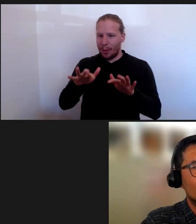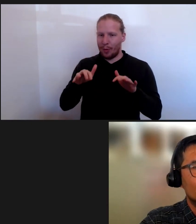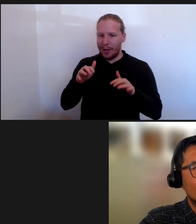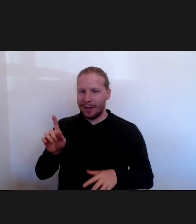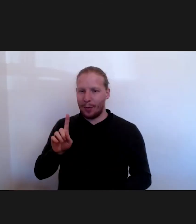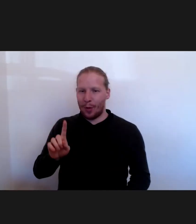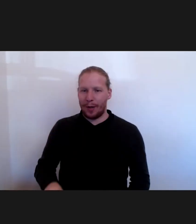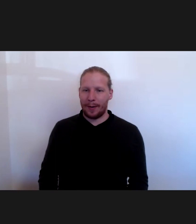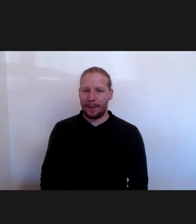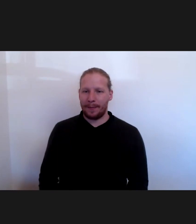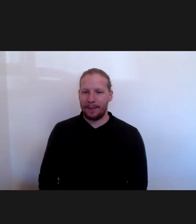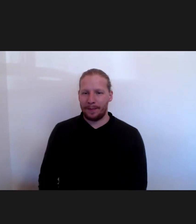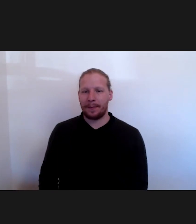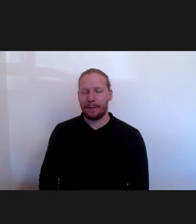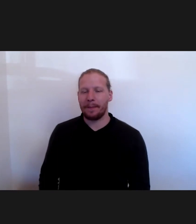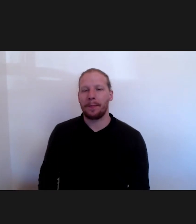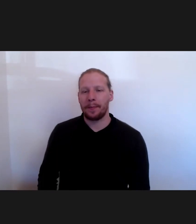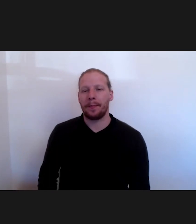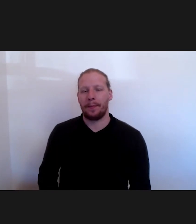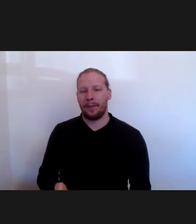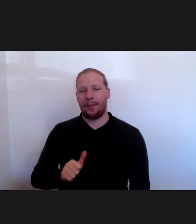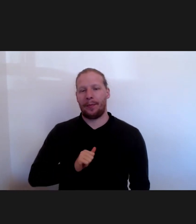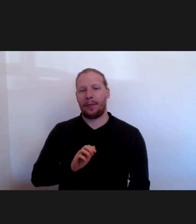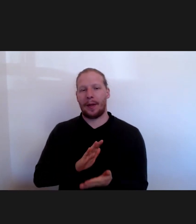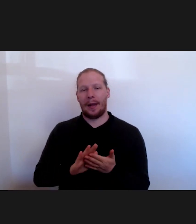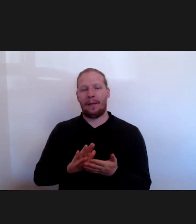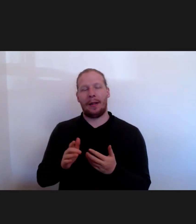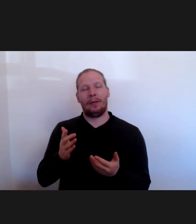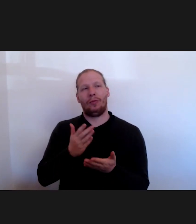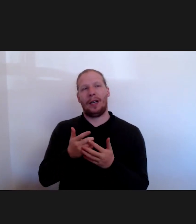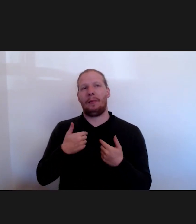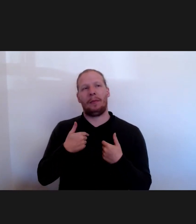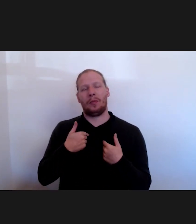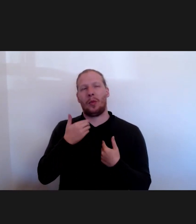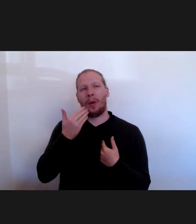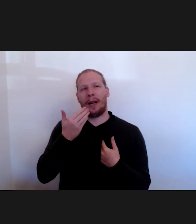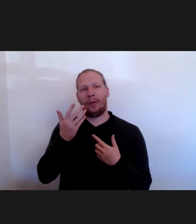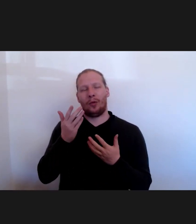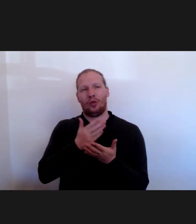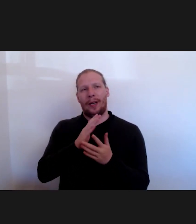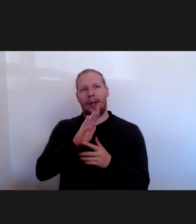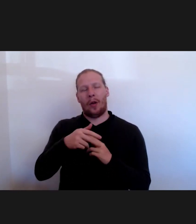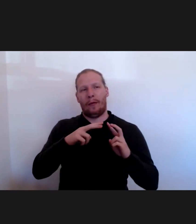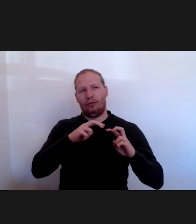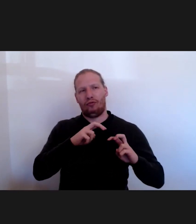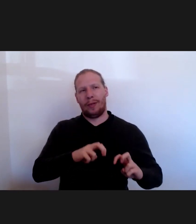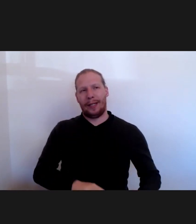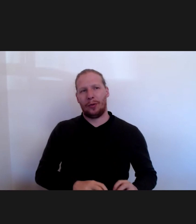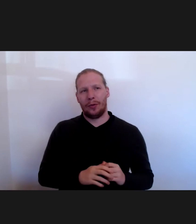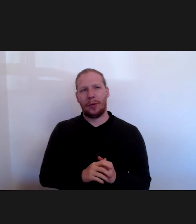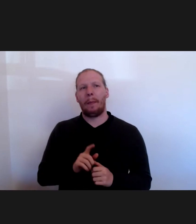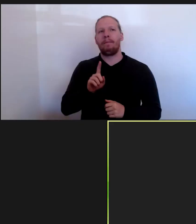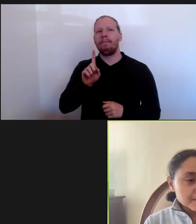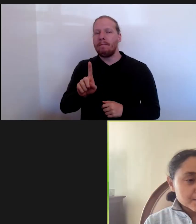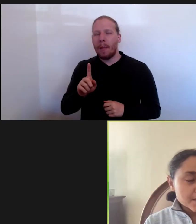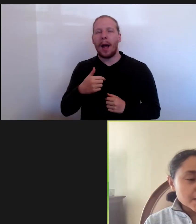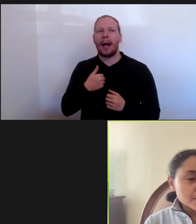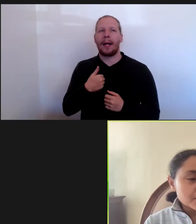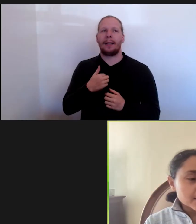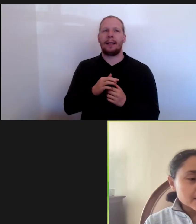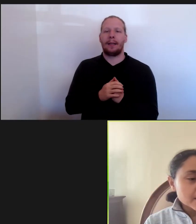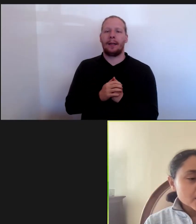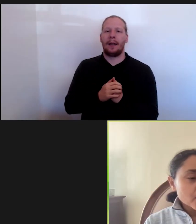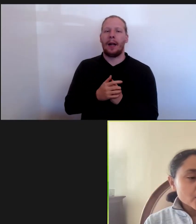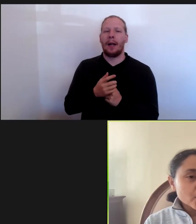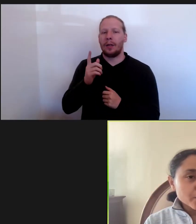I think I don't have much to share about what research is and the kind of impact that research can bring, but I do want to tell